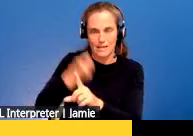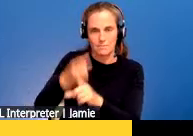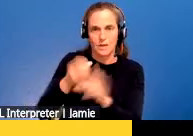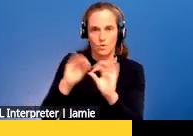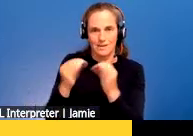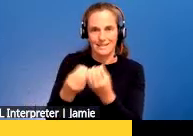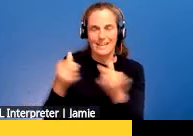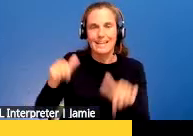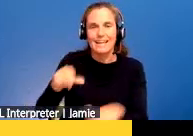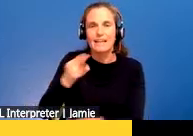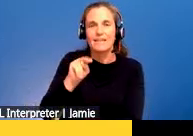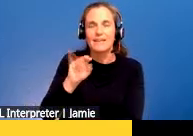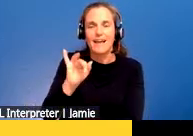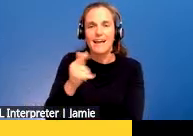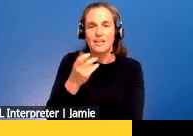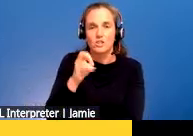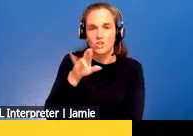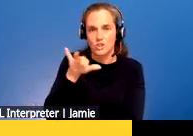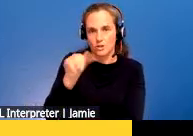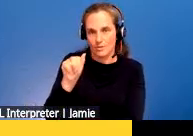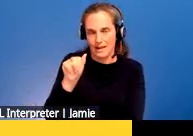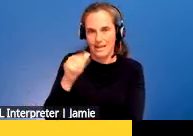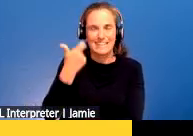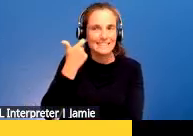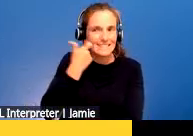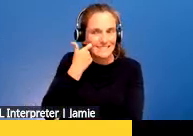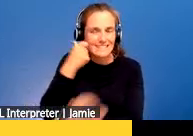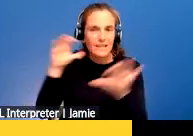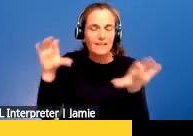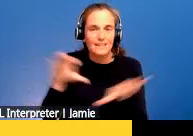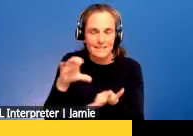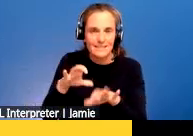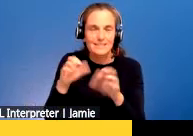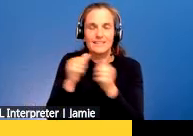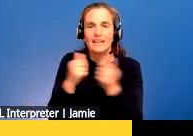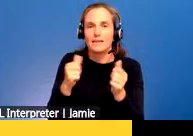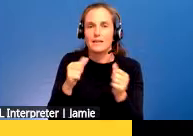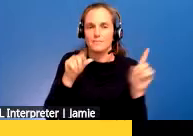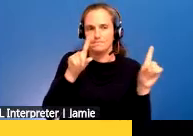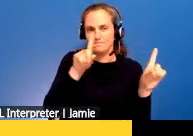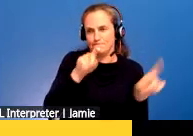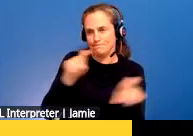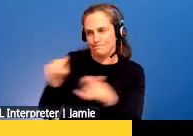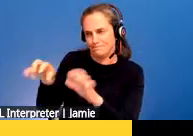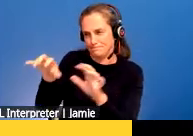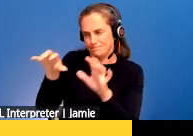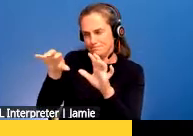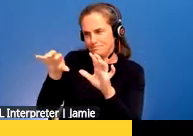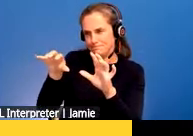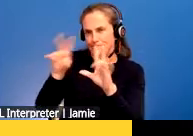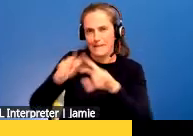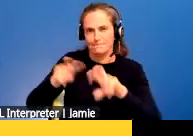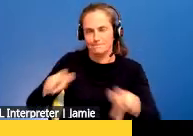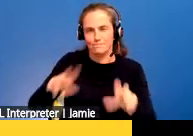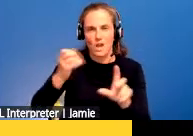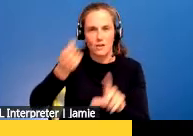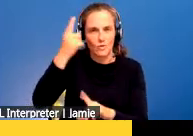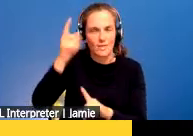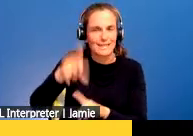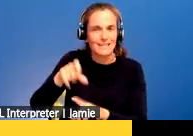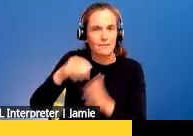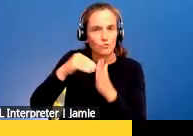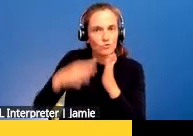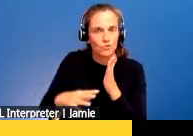just recently we conducting a landscaping analysis to understand the needs of students living